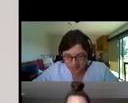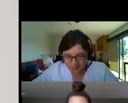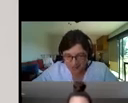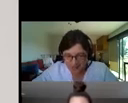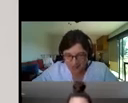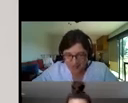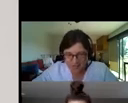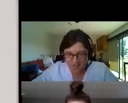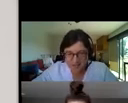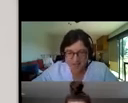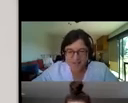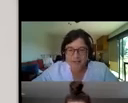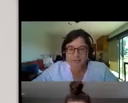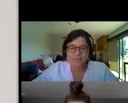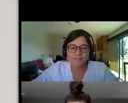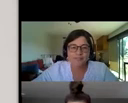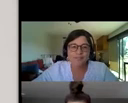here.